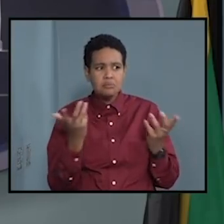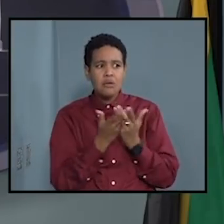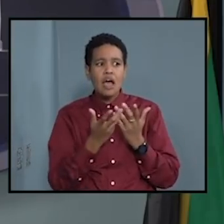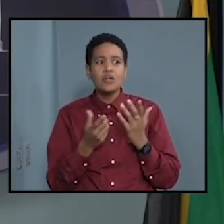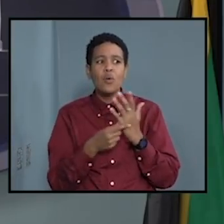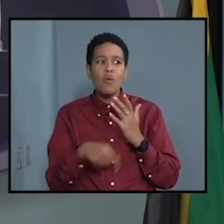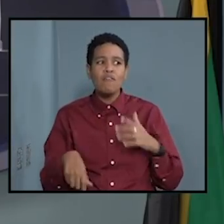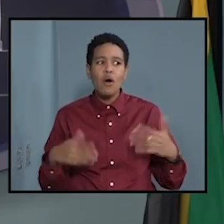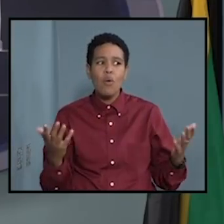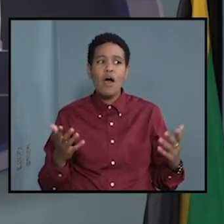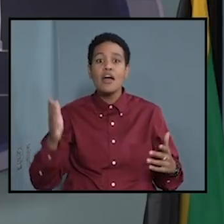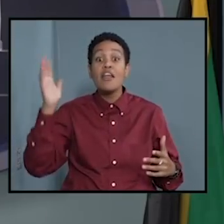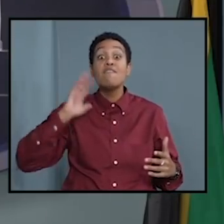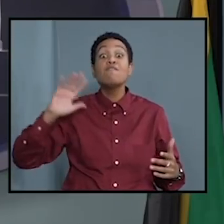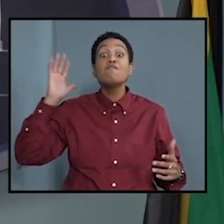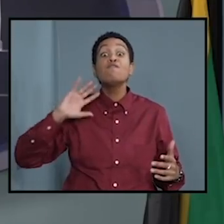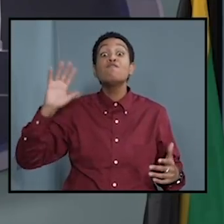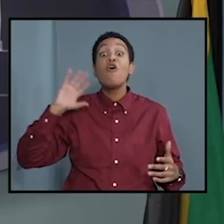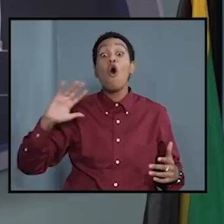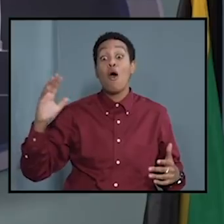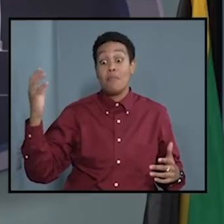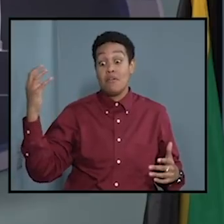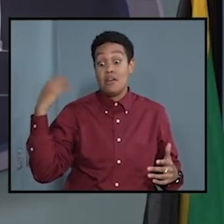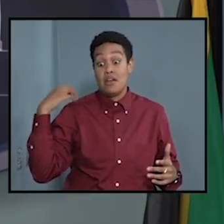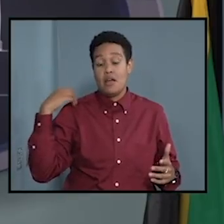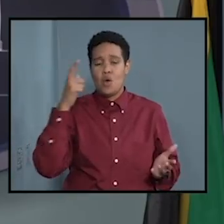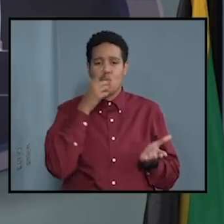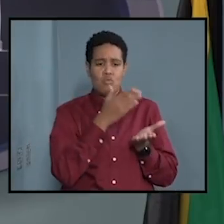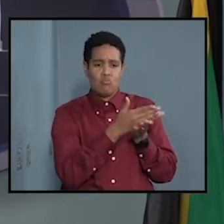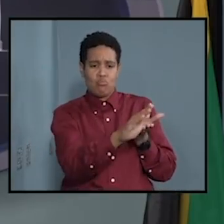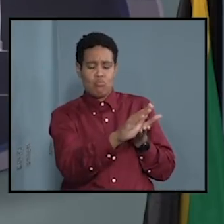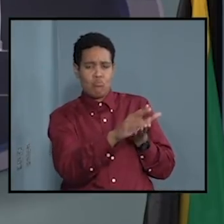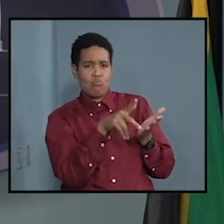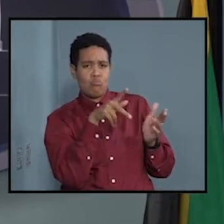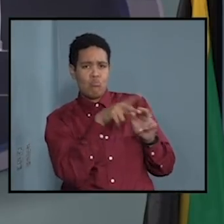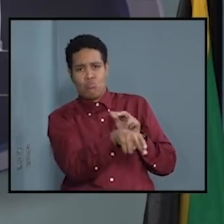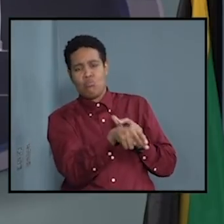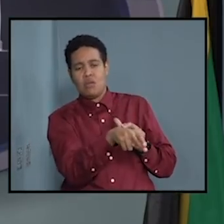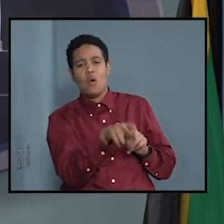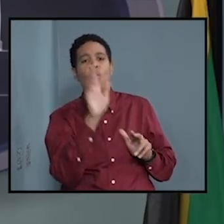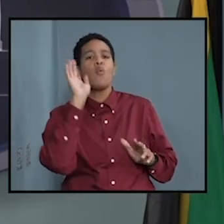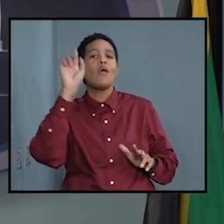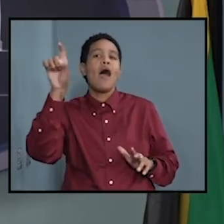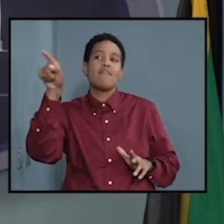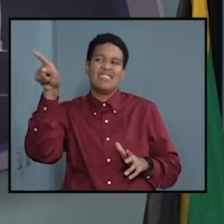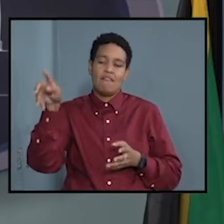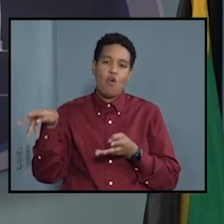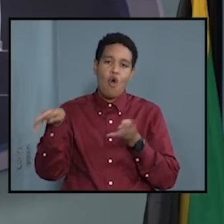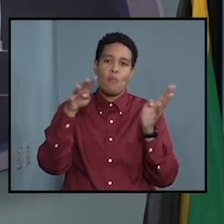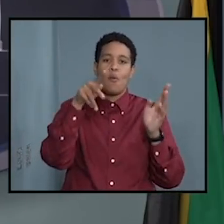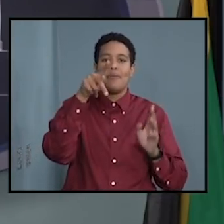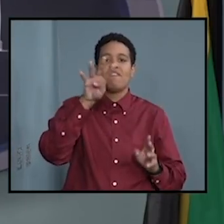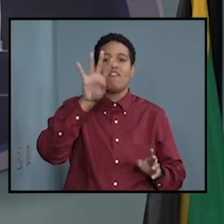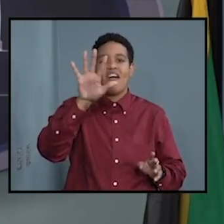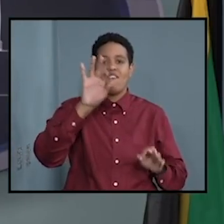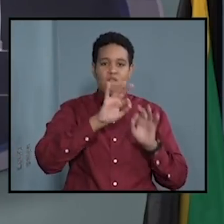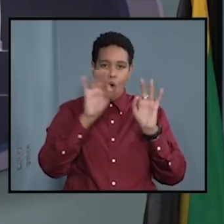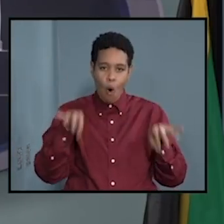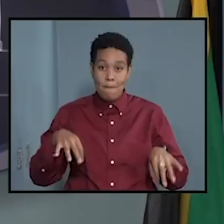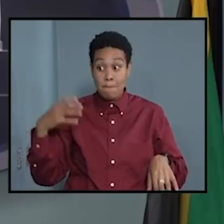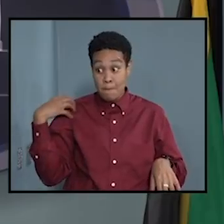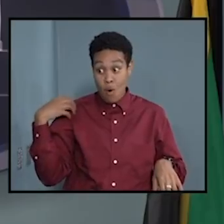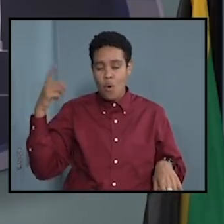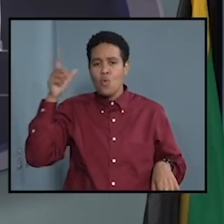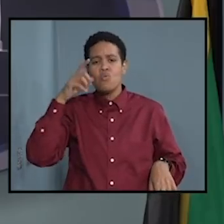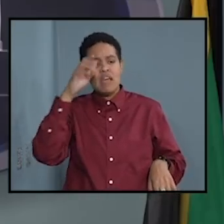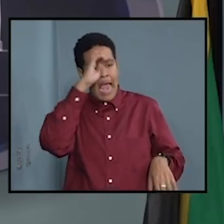former employer who effected the layoff or the termination will have to upload a P45 form to